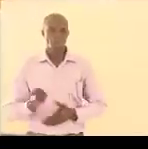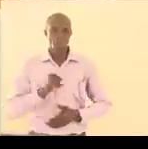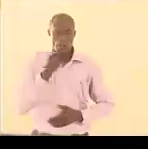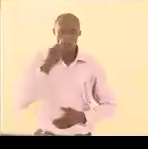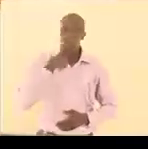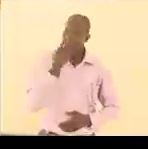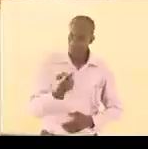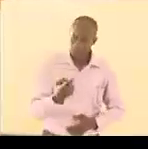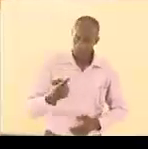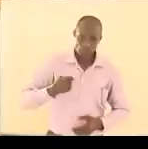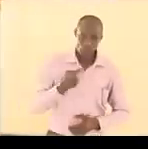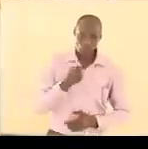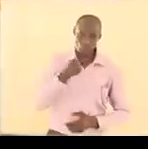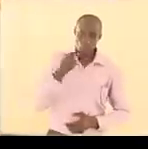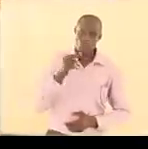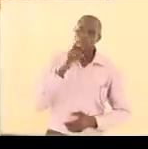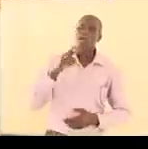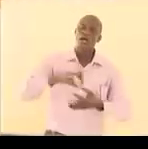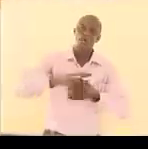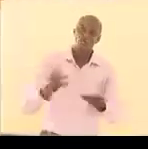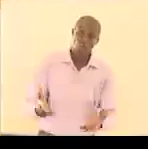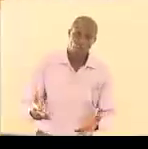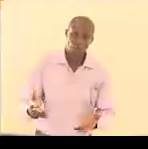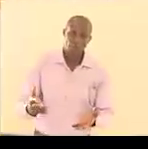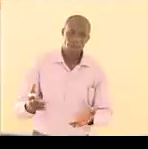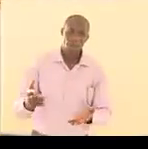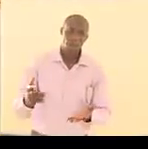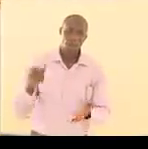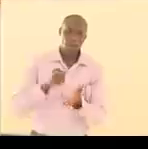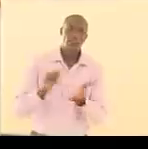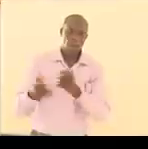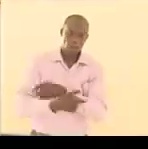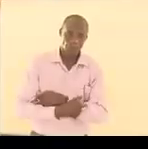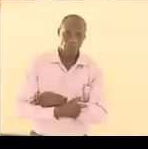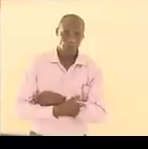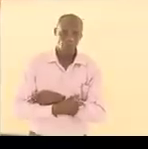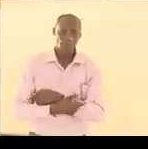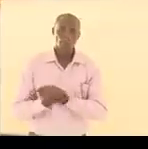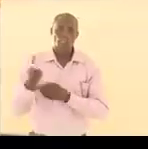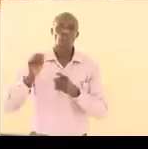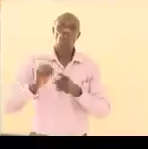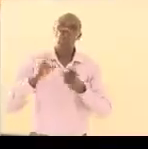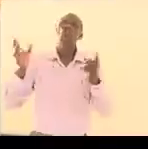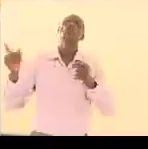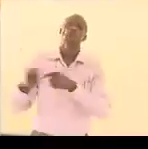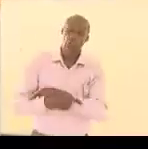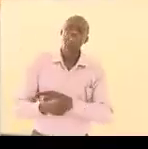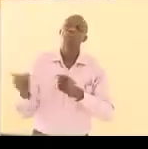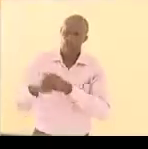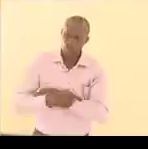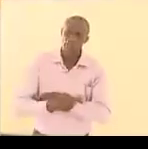And I must say that we are losing that very much today. There is too much of